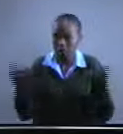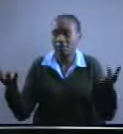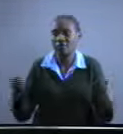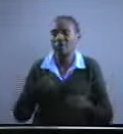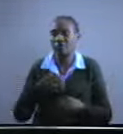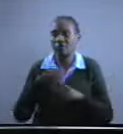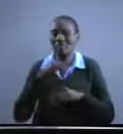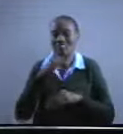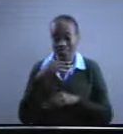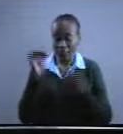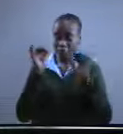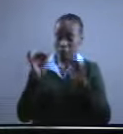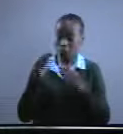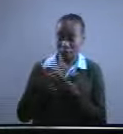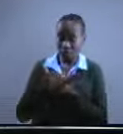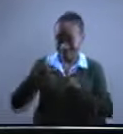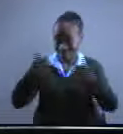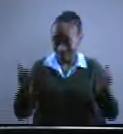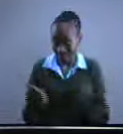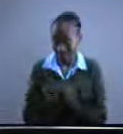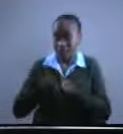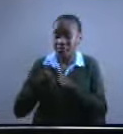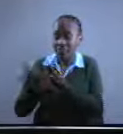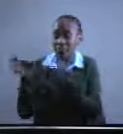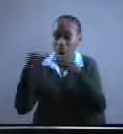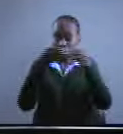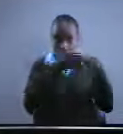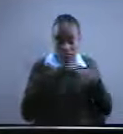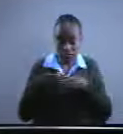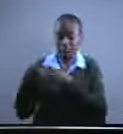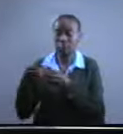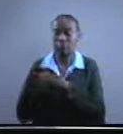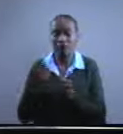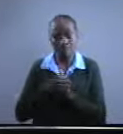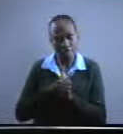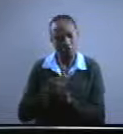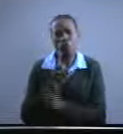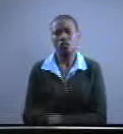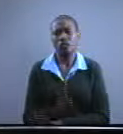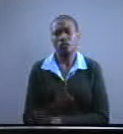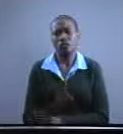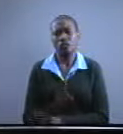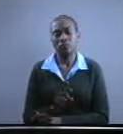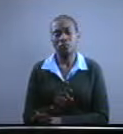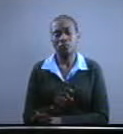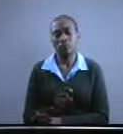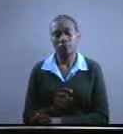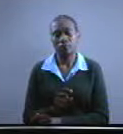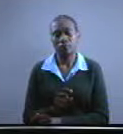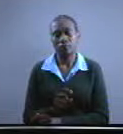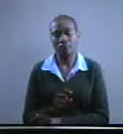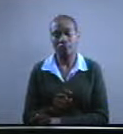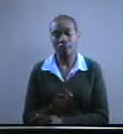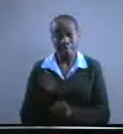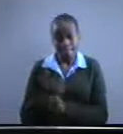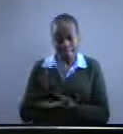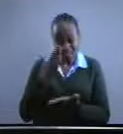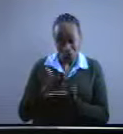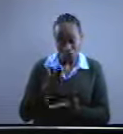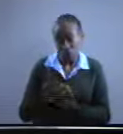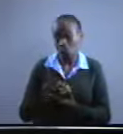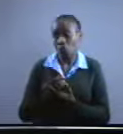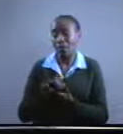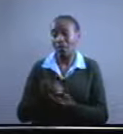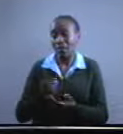House consists of all members from all parties. It follows, therefore, that the responsibility of ensuring that the